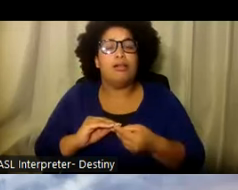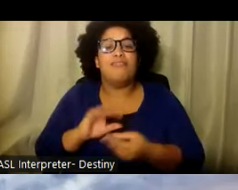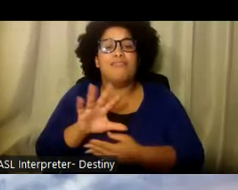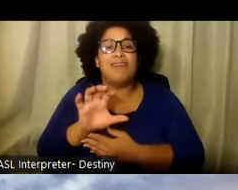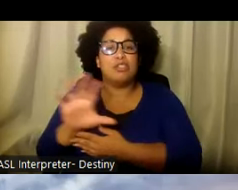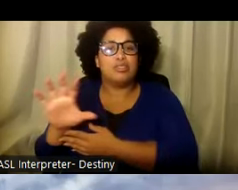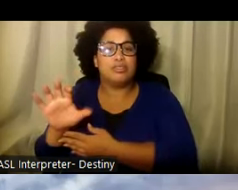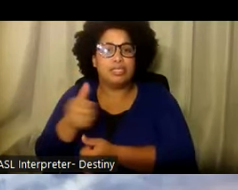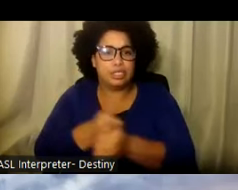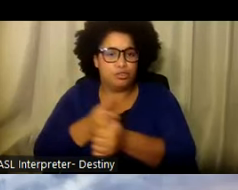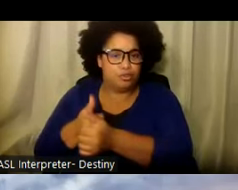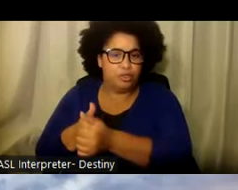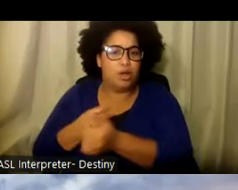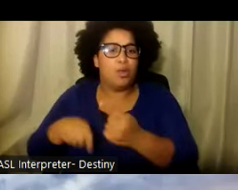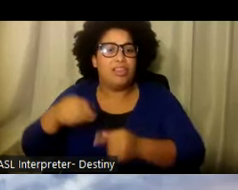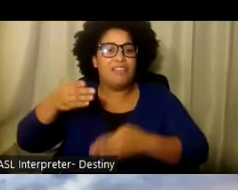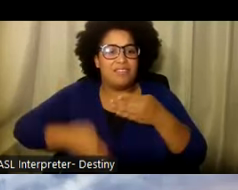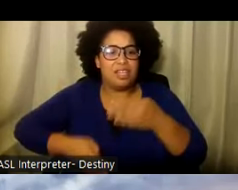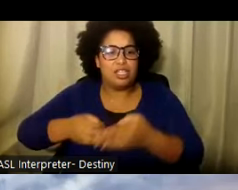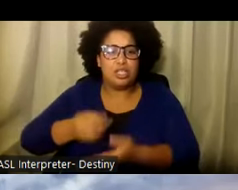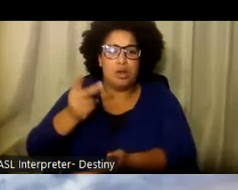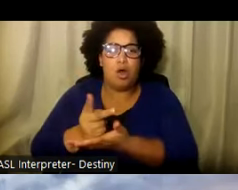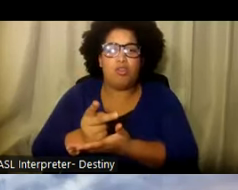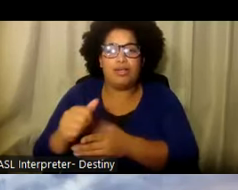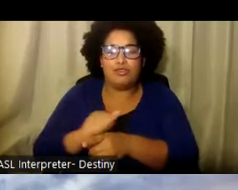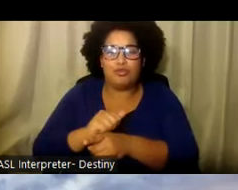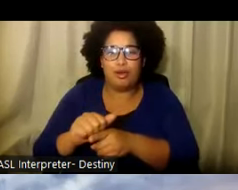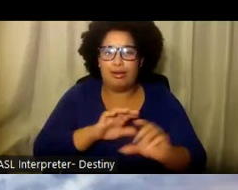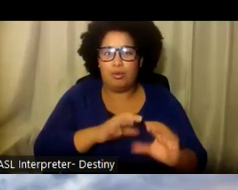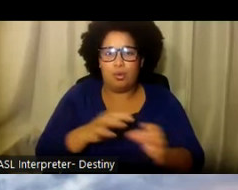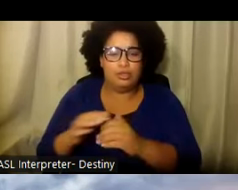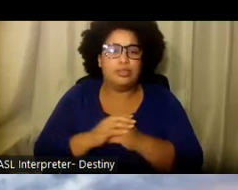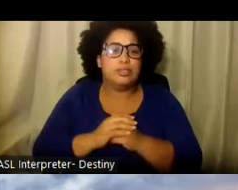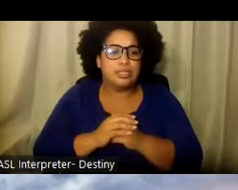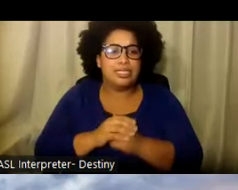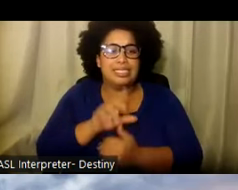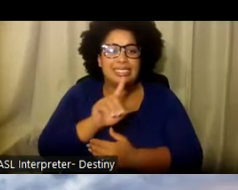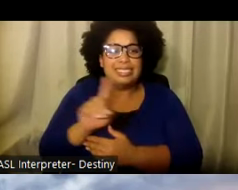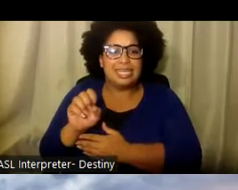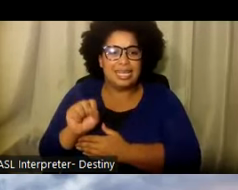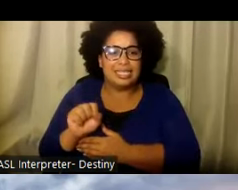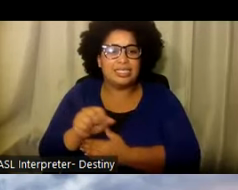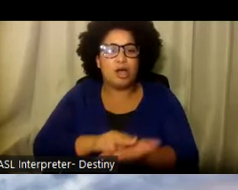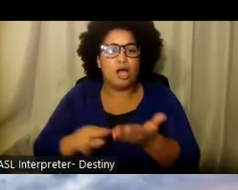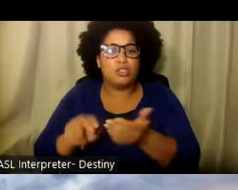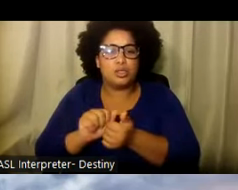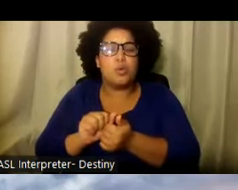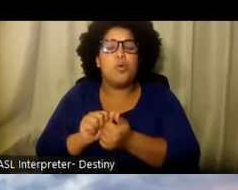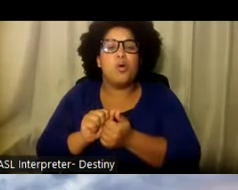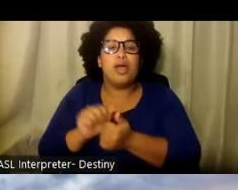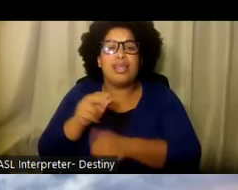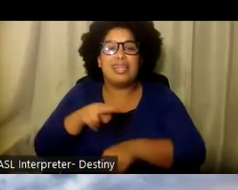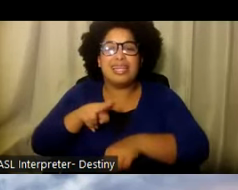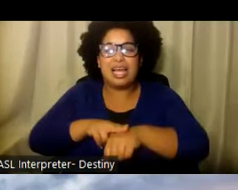each upon completion of authorized training courses. DDS has contracted with the National Alliance for